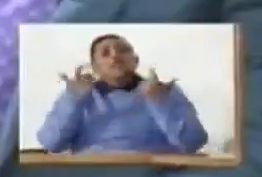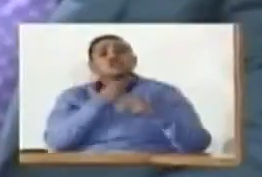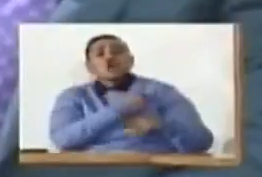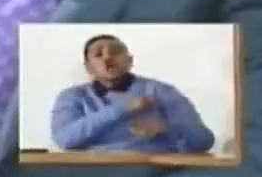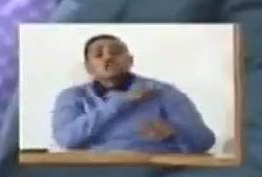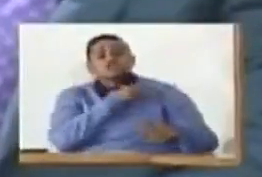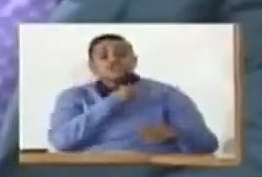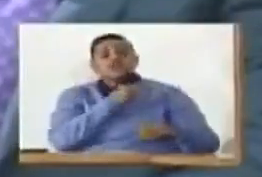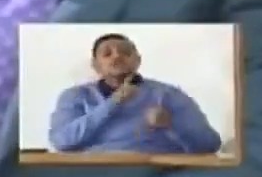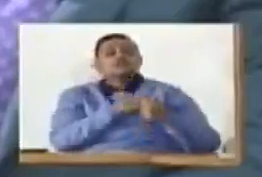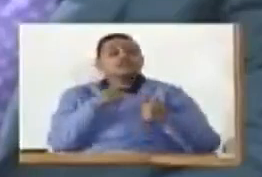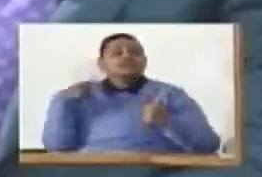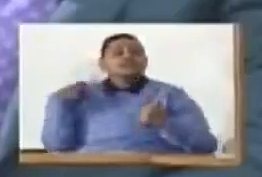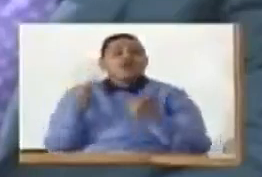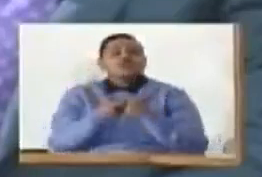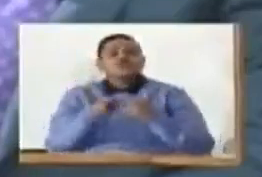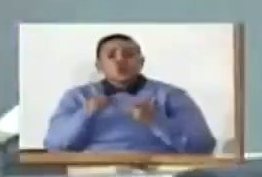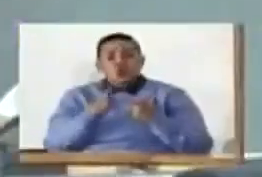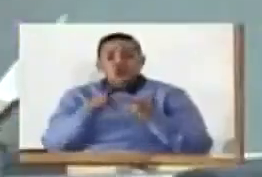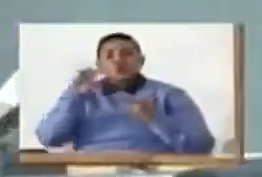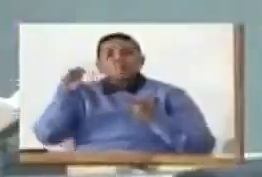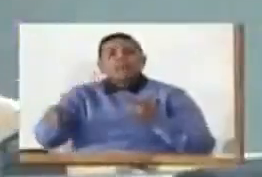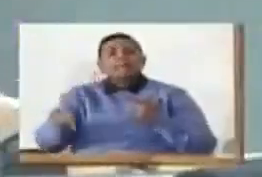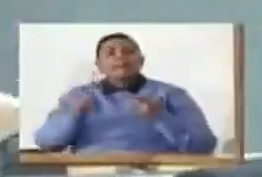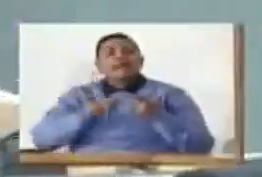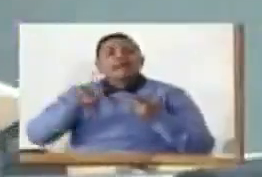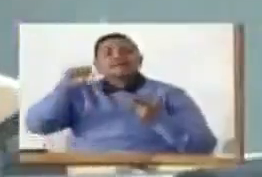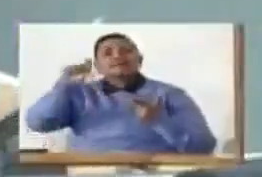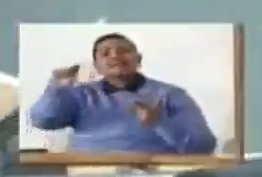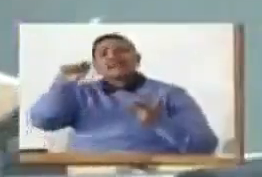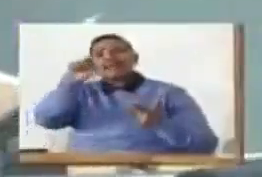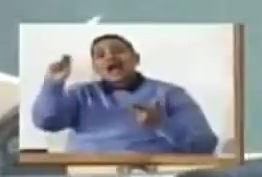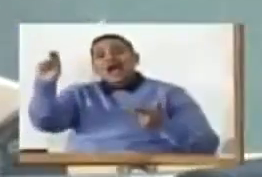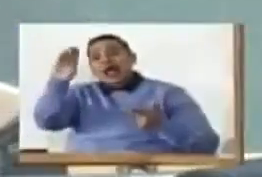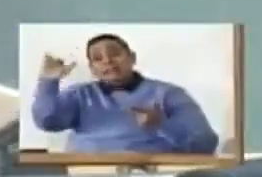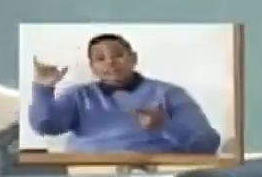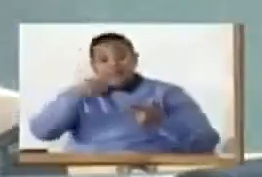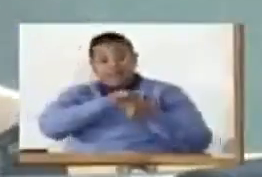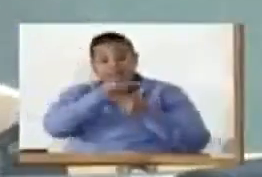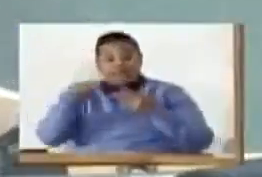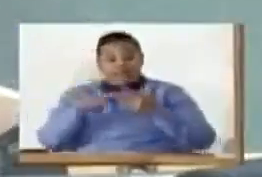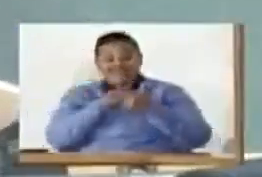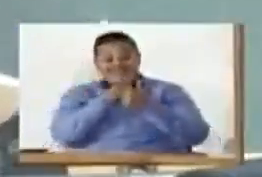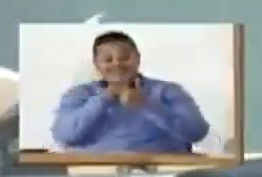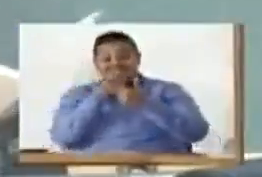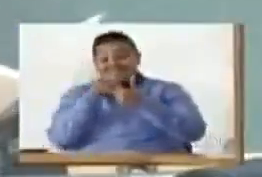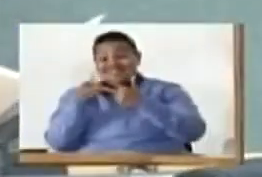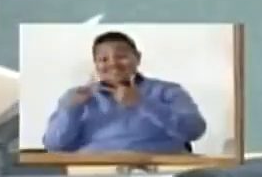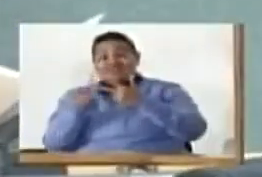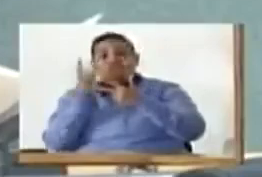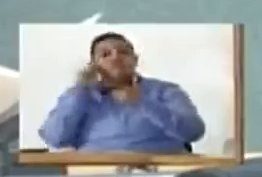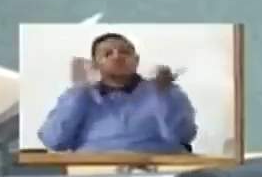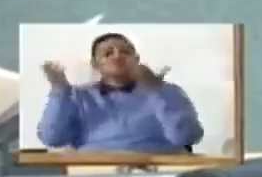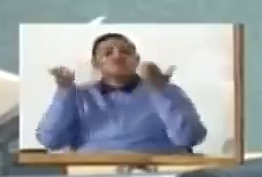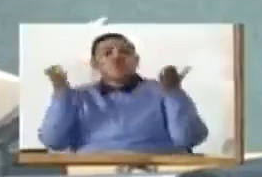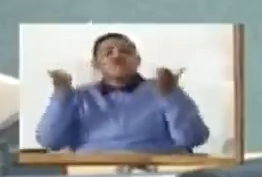hospitals, Spanish Town, Maypen, and St. Anne's Bay, have been targeted for service